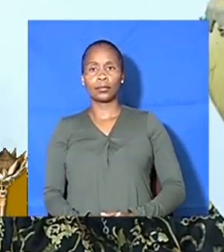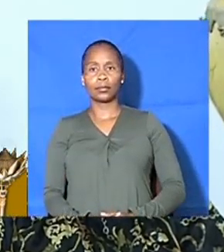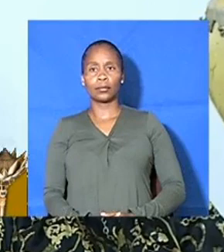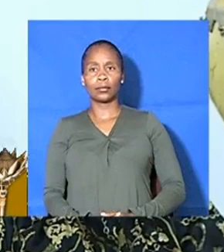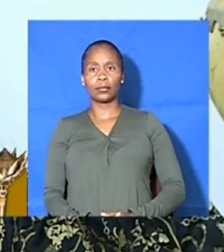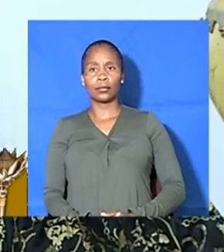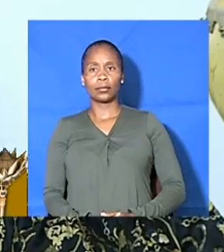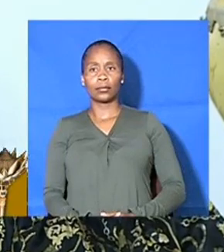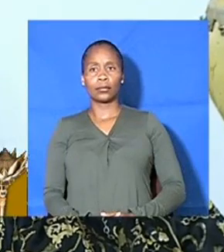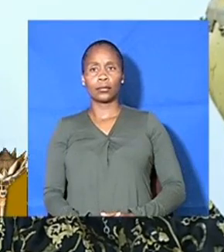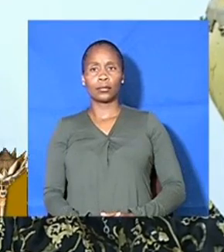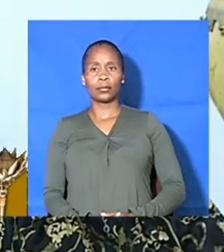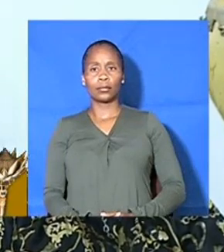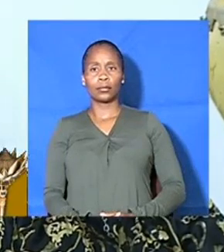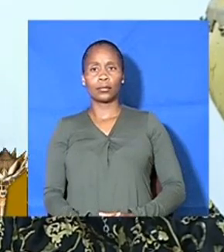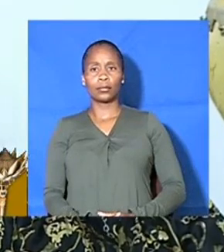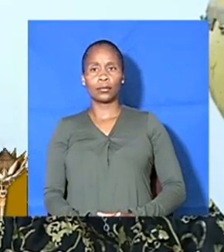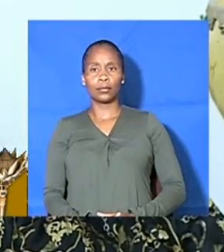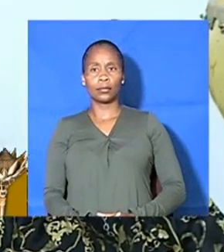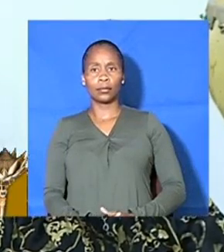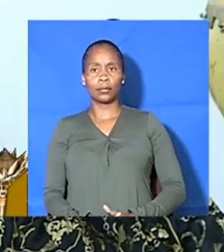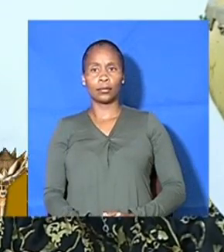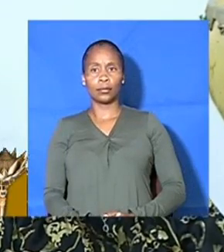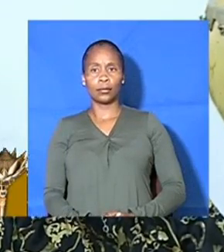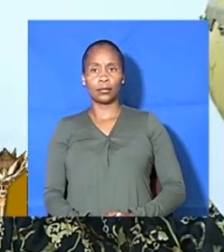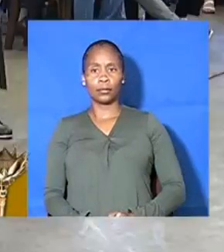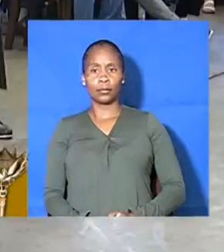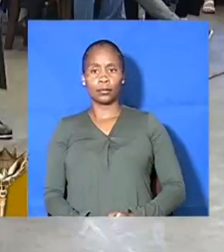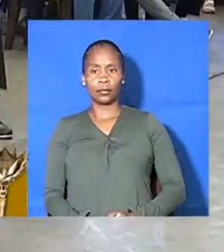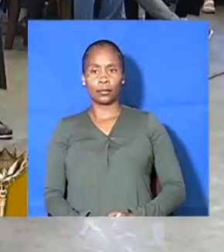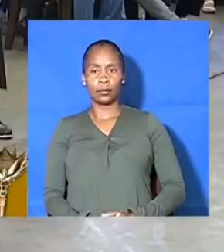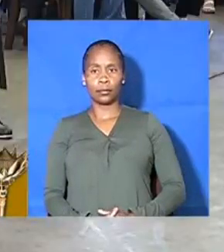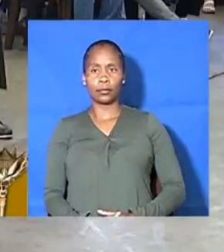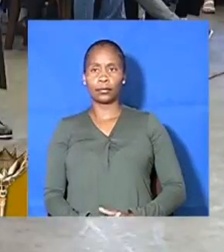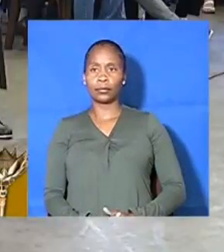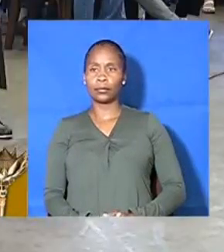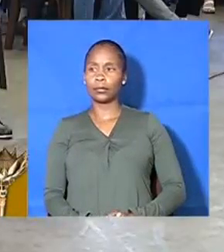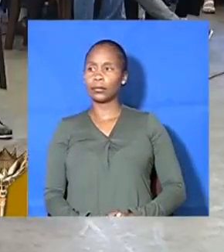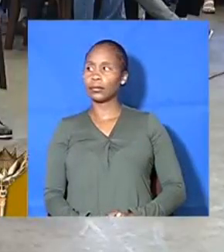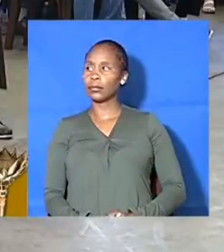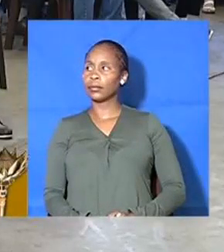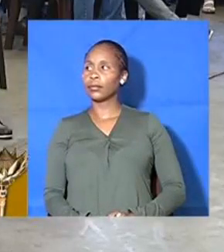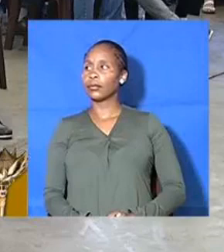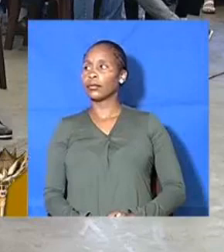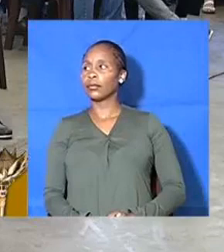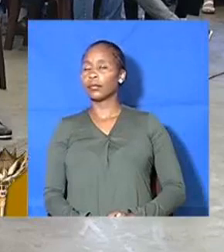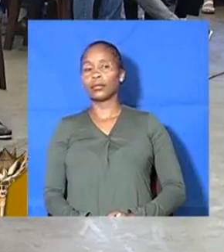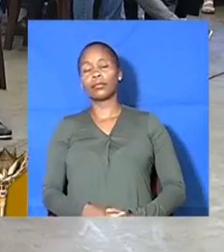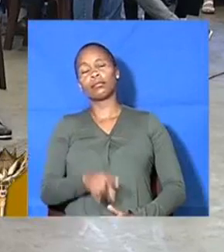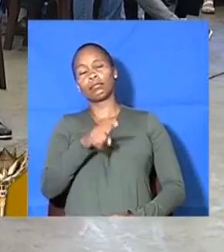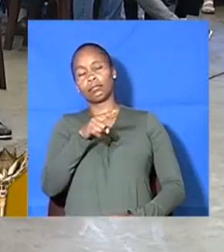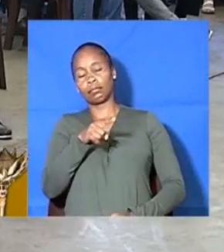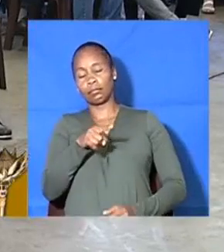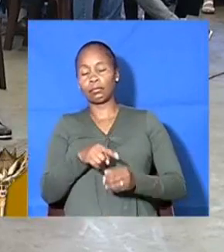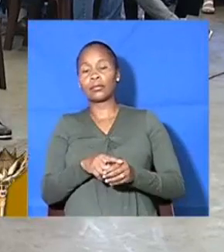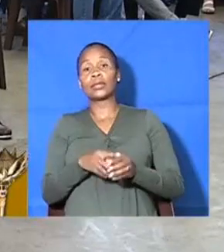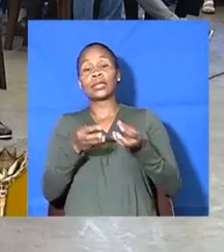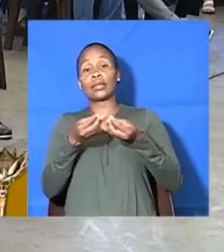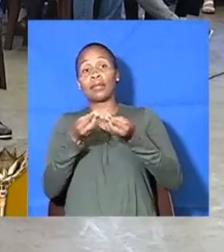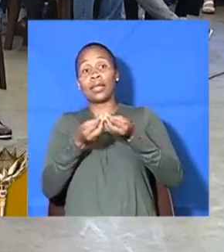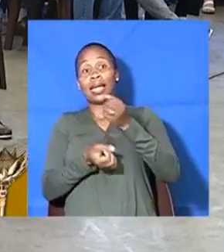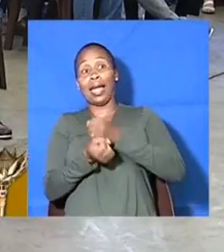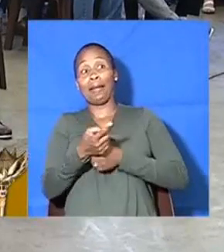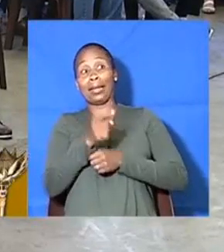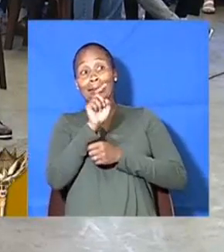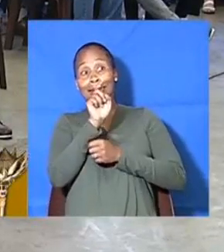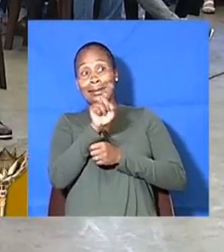Ramutse o amogetse le shaba la batho le le go mo o re amogetse ka moka go rawa dimtsa